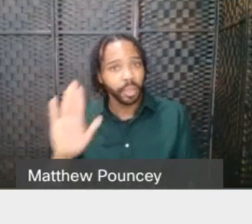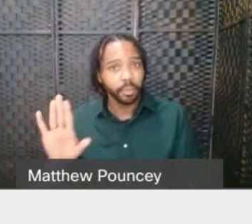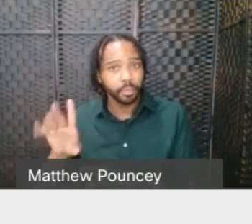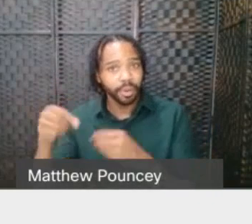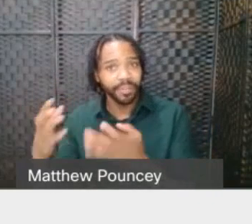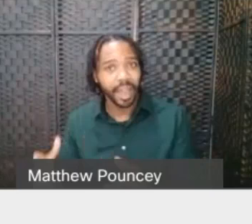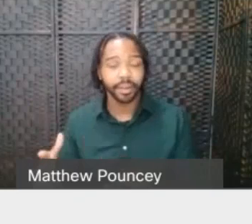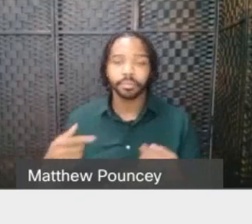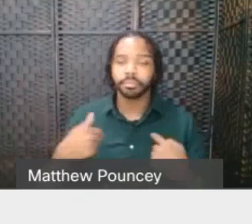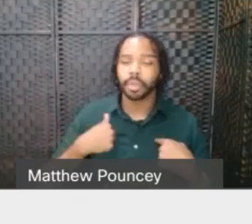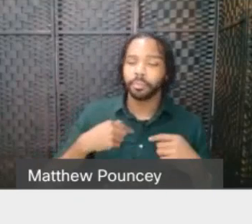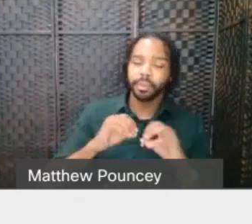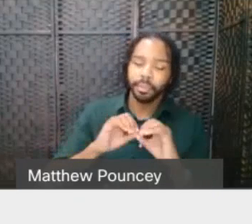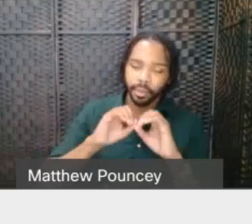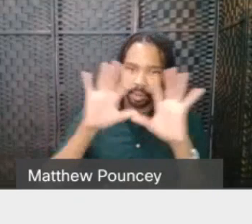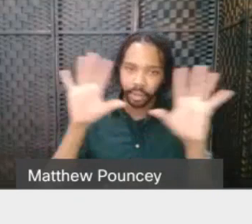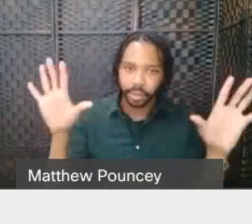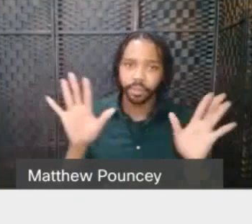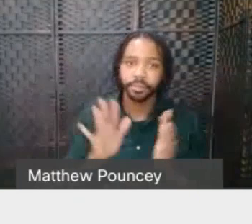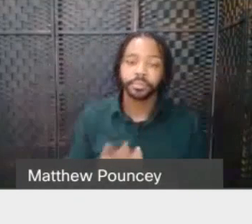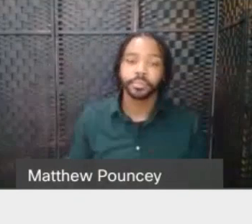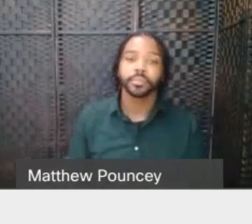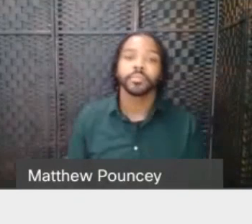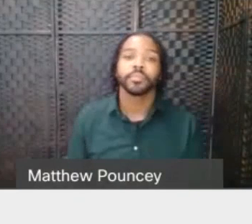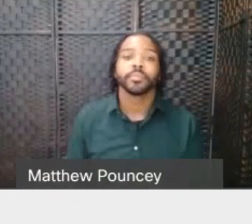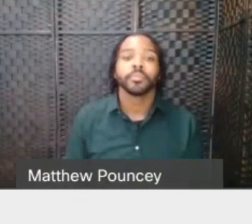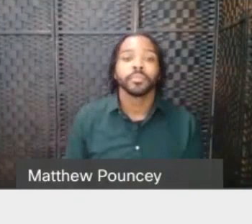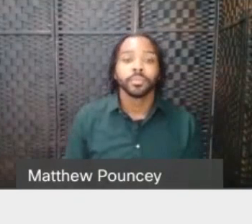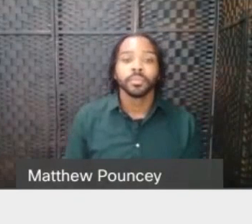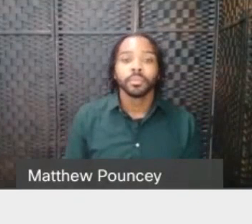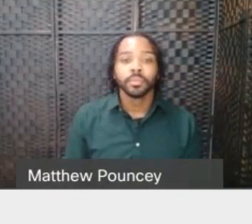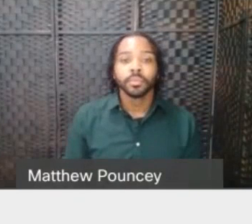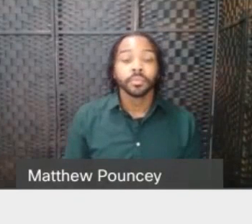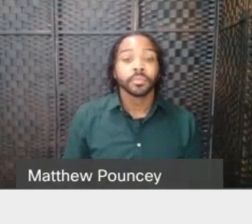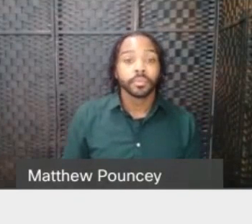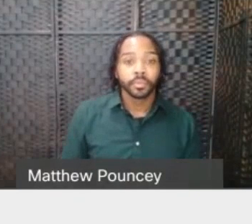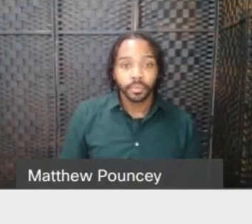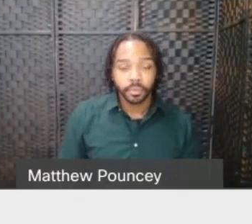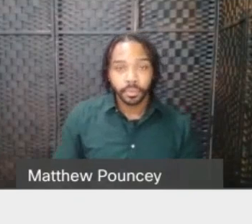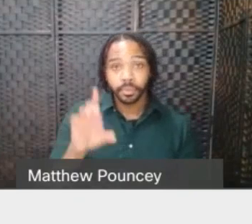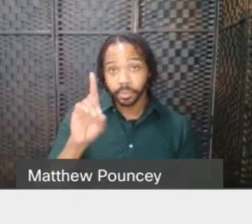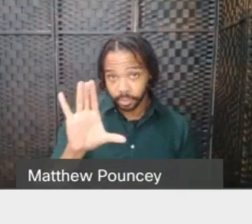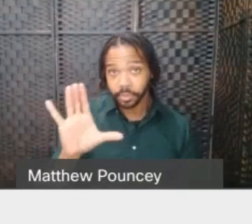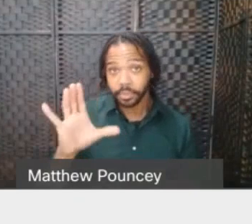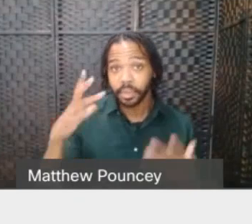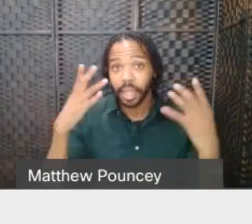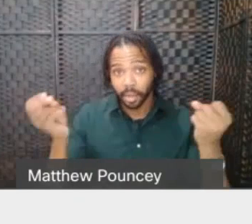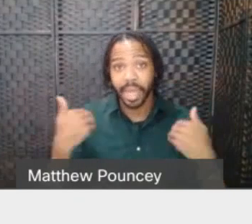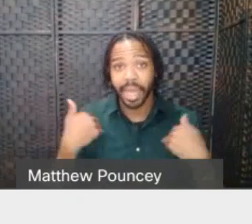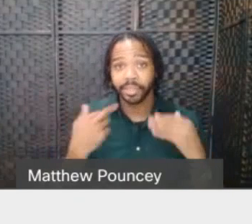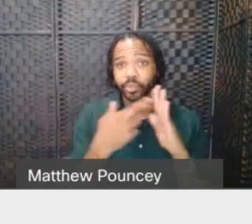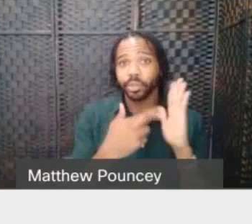Let me be clear with this. And DC Health has its own regulations on healthcare